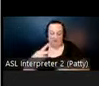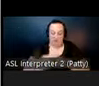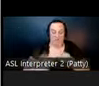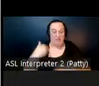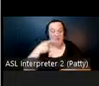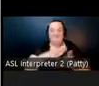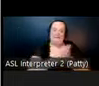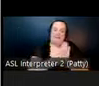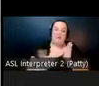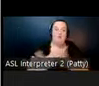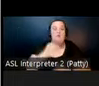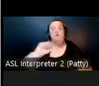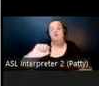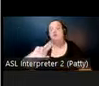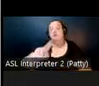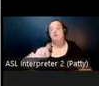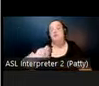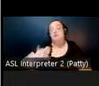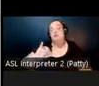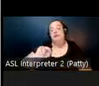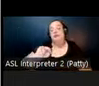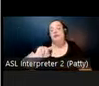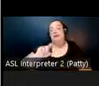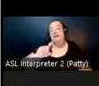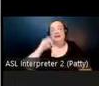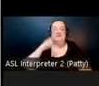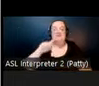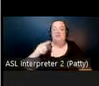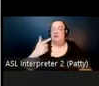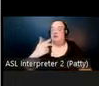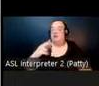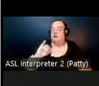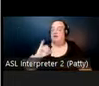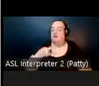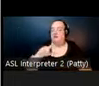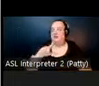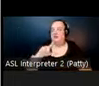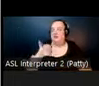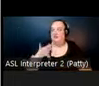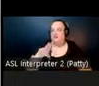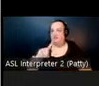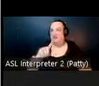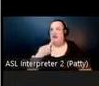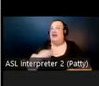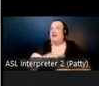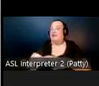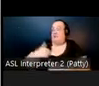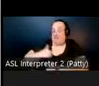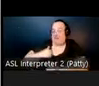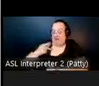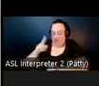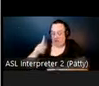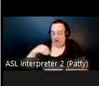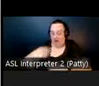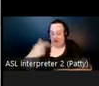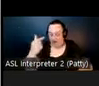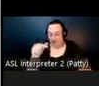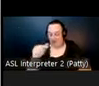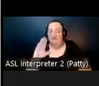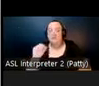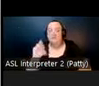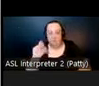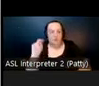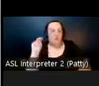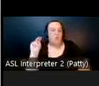new superintendent of Guilford Courthouse National Memorial Park, National Military Park in Greensboro, North